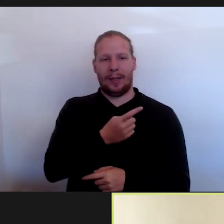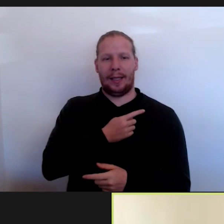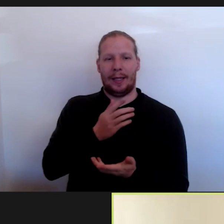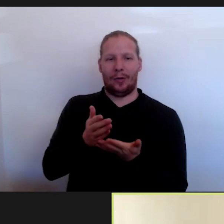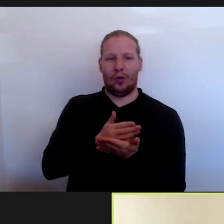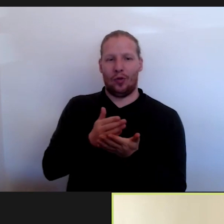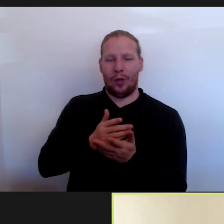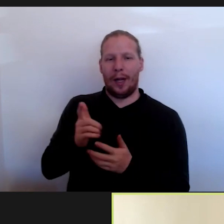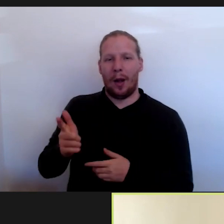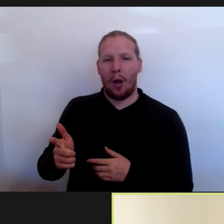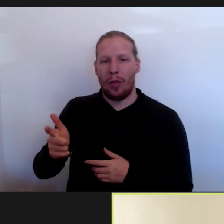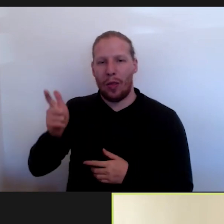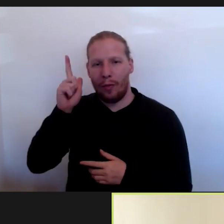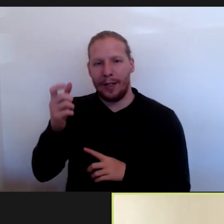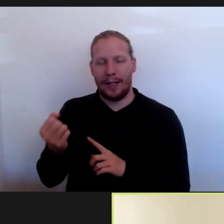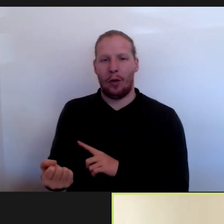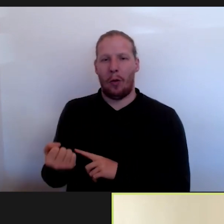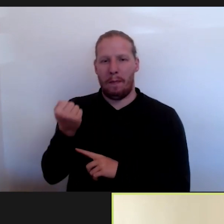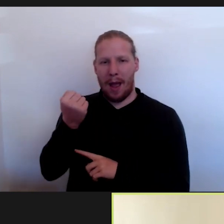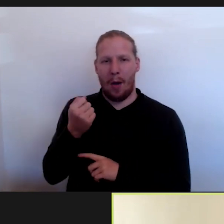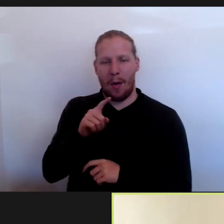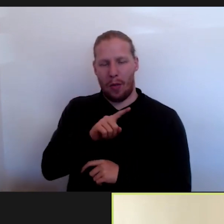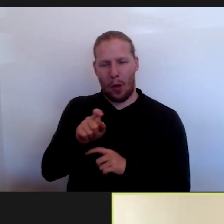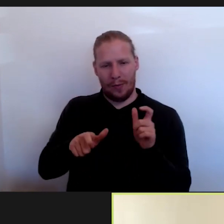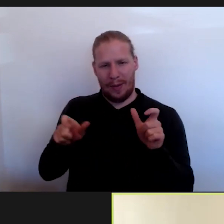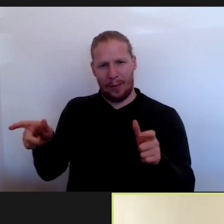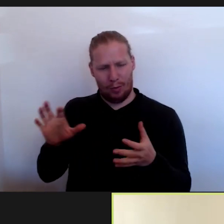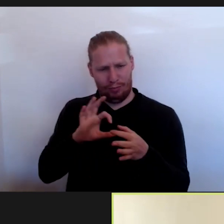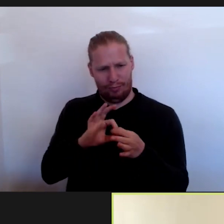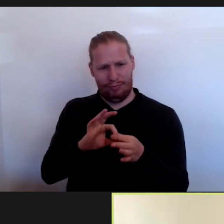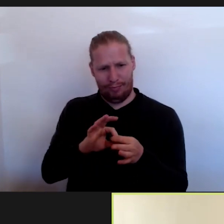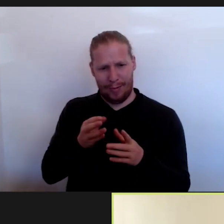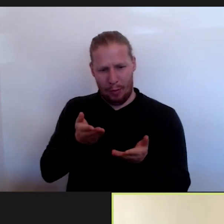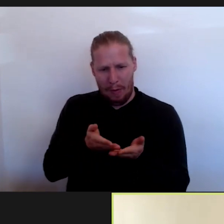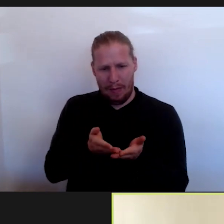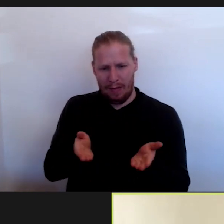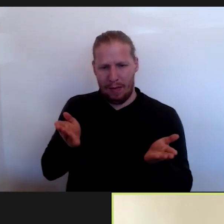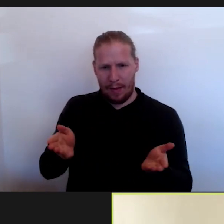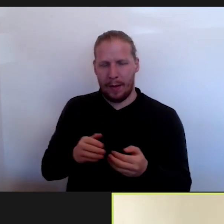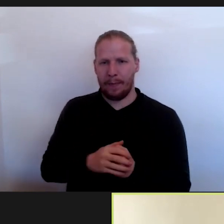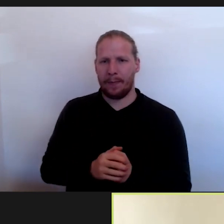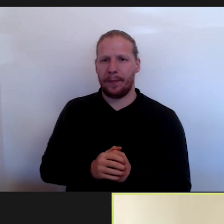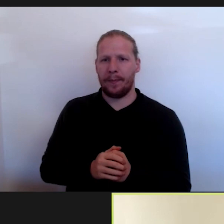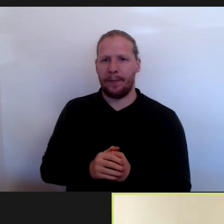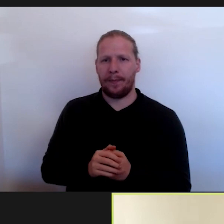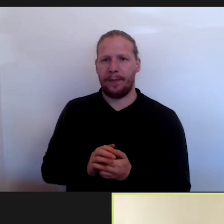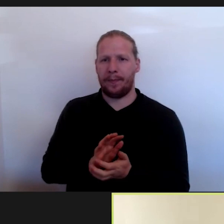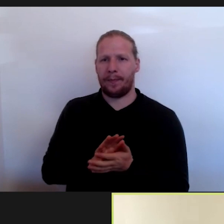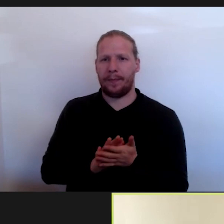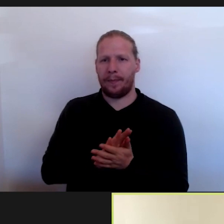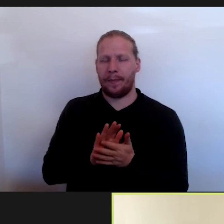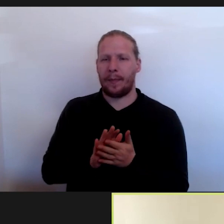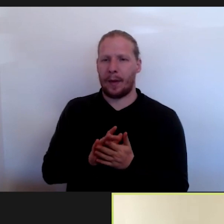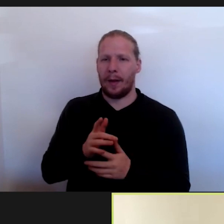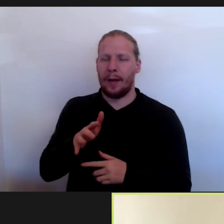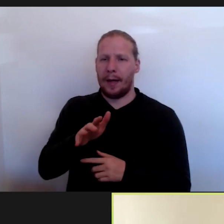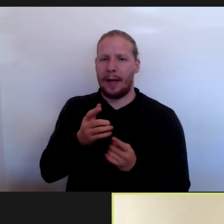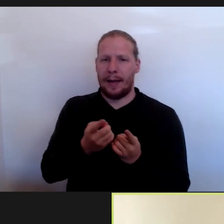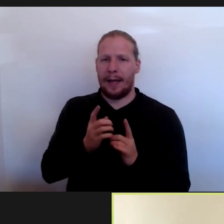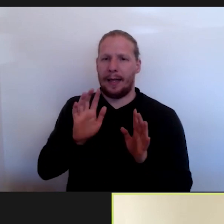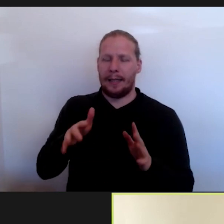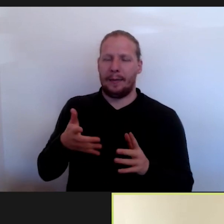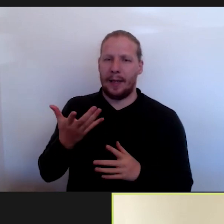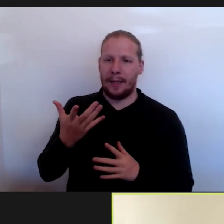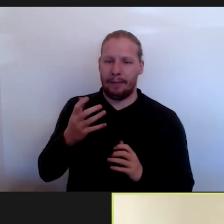that you are working for and working with. So a lot of things have to come from the space of humility and reflection,